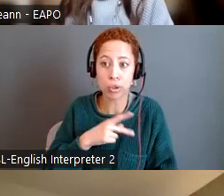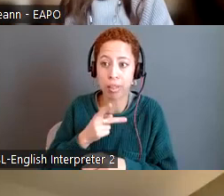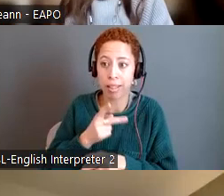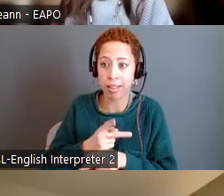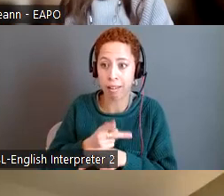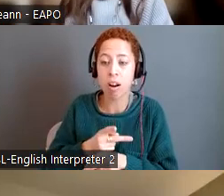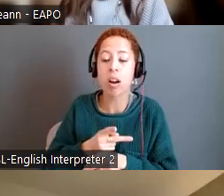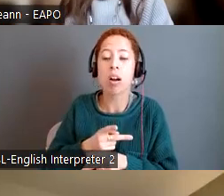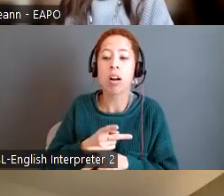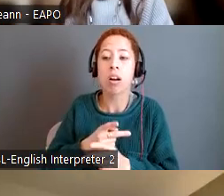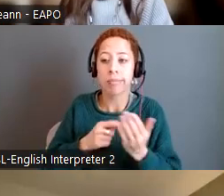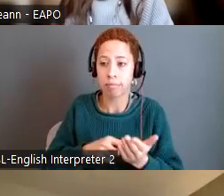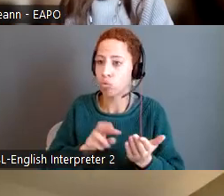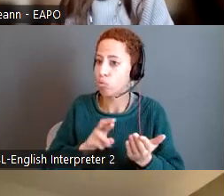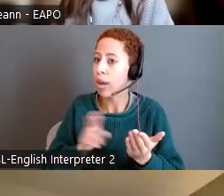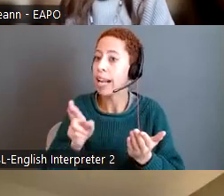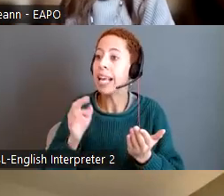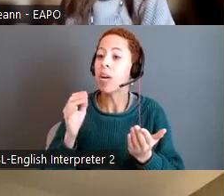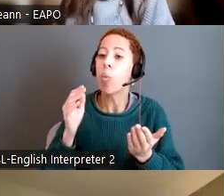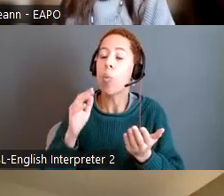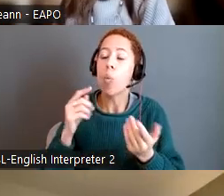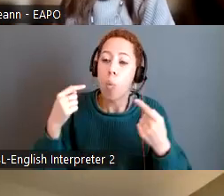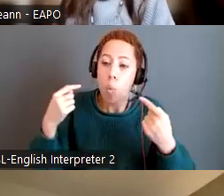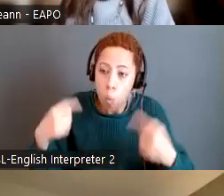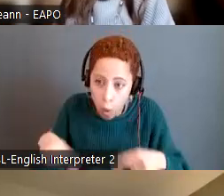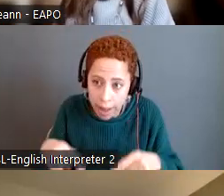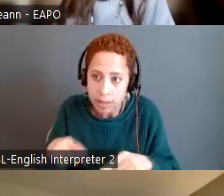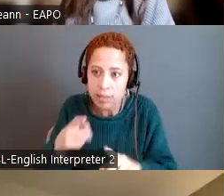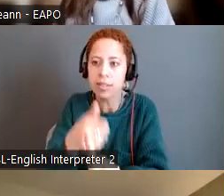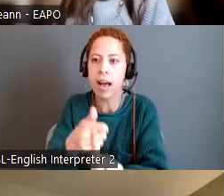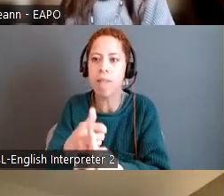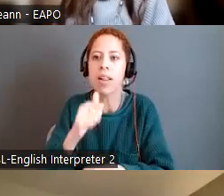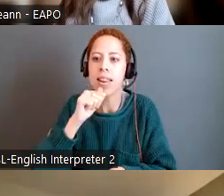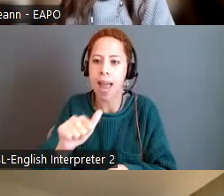found incapable and will only be effective when you're found